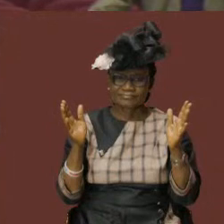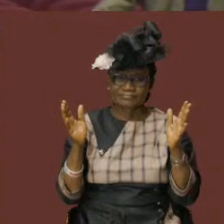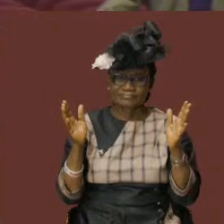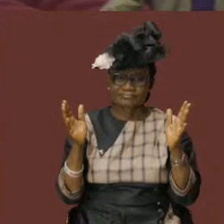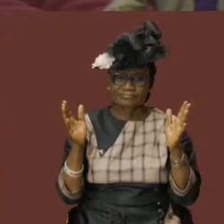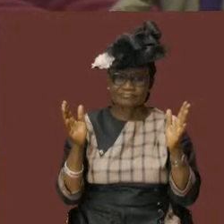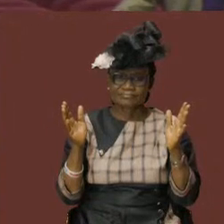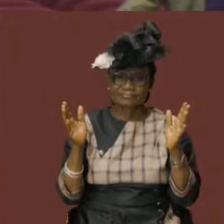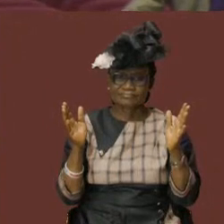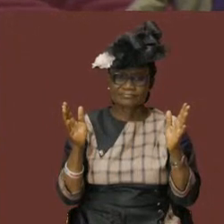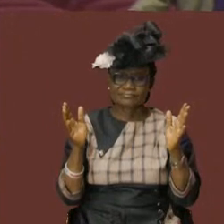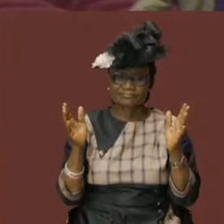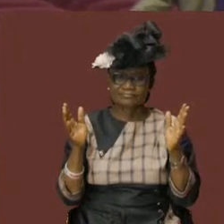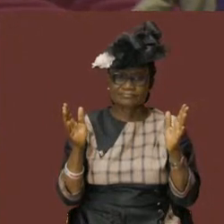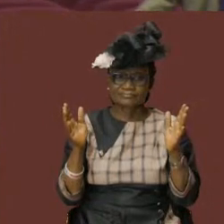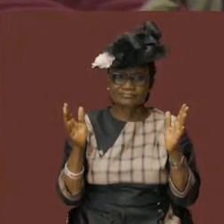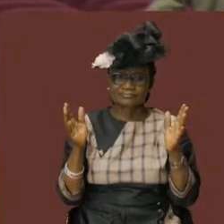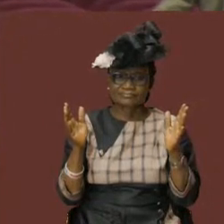Pastors,